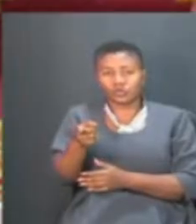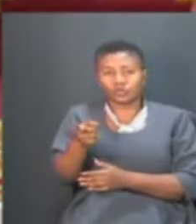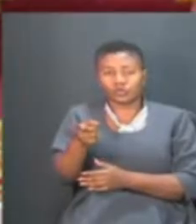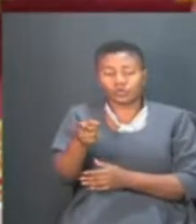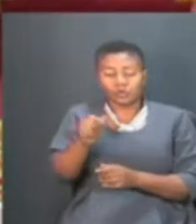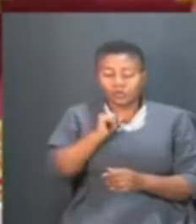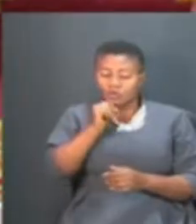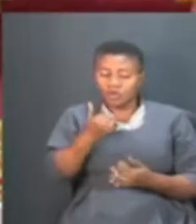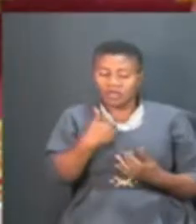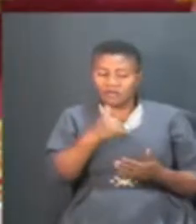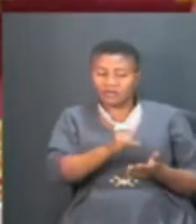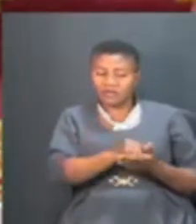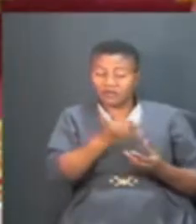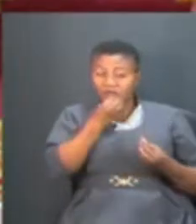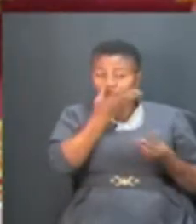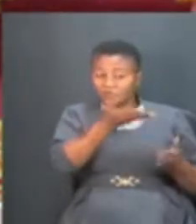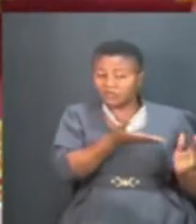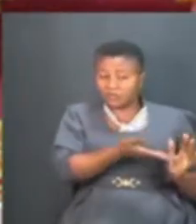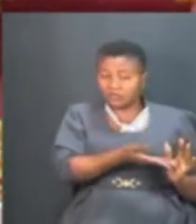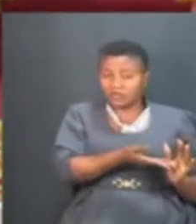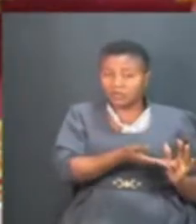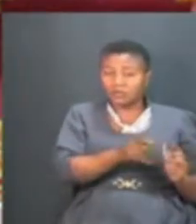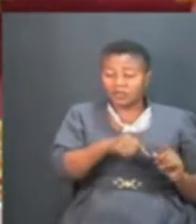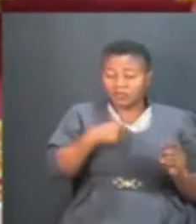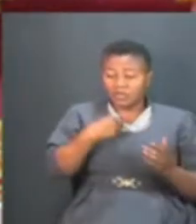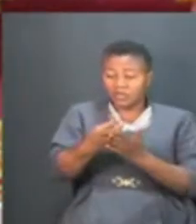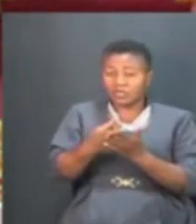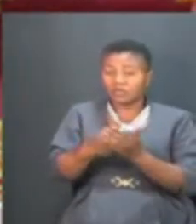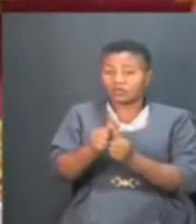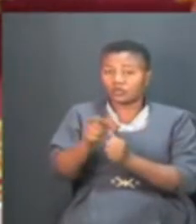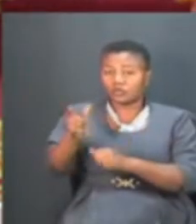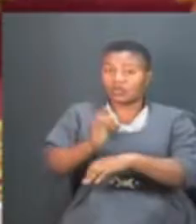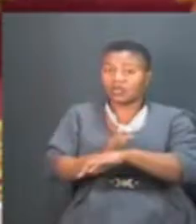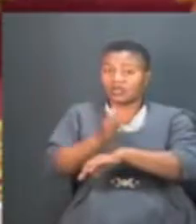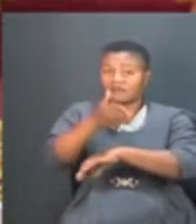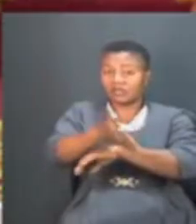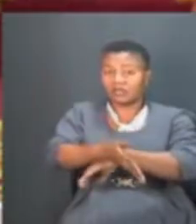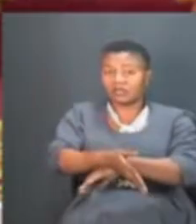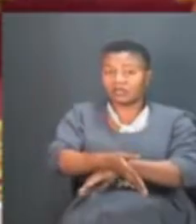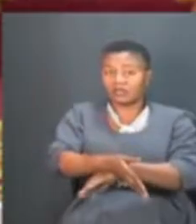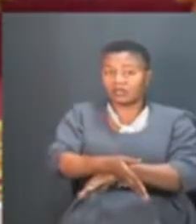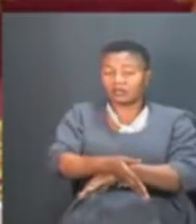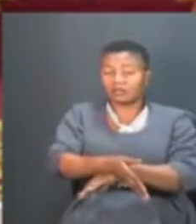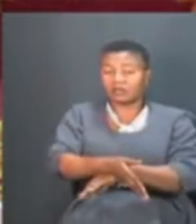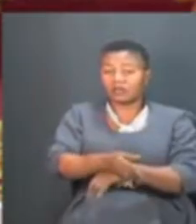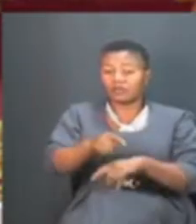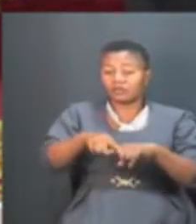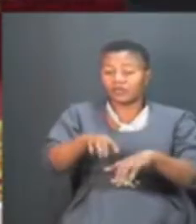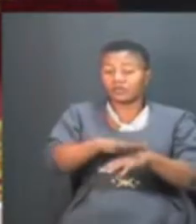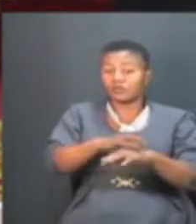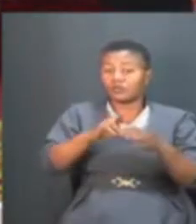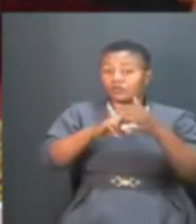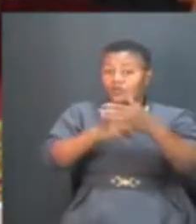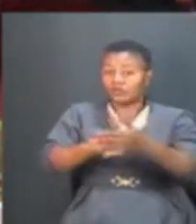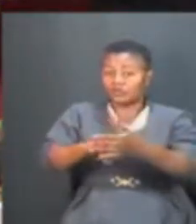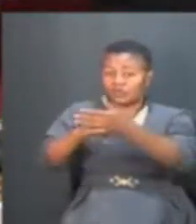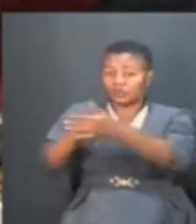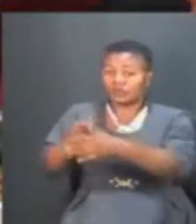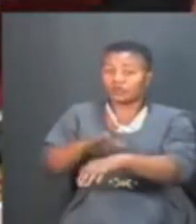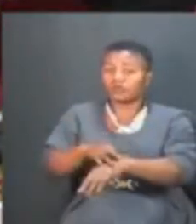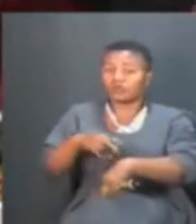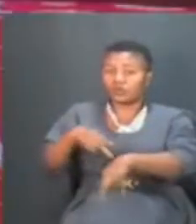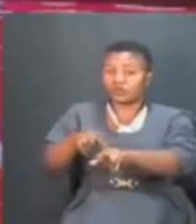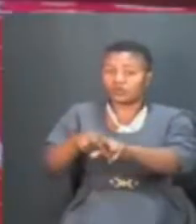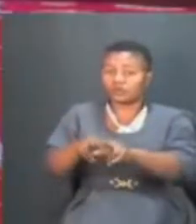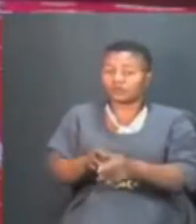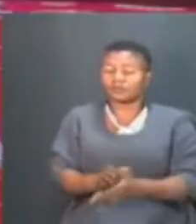have the answer here, but I can speak to you after this session on what we are doing in terms of maintenance of those roads.